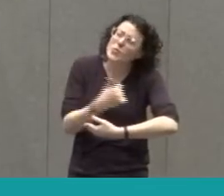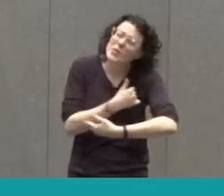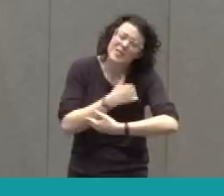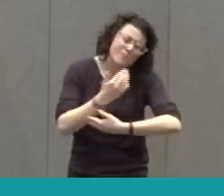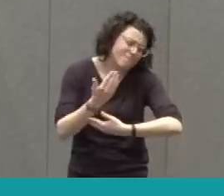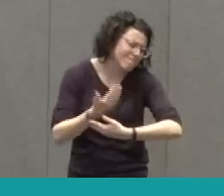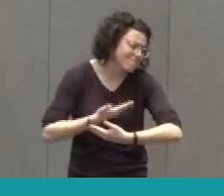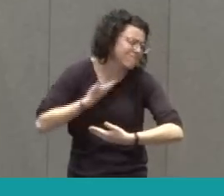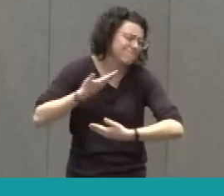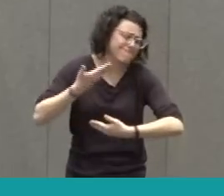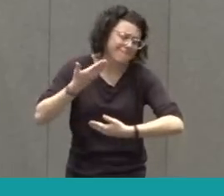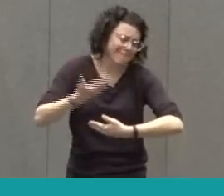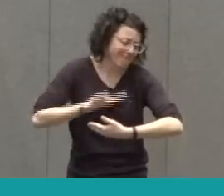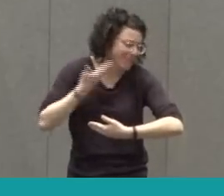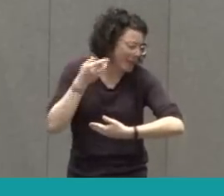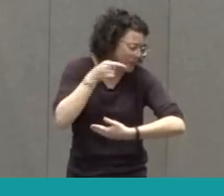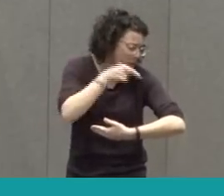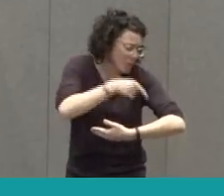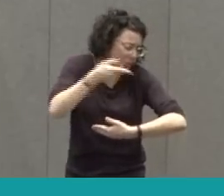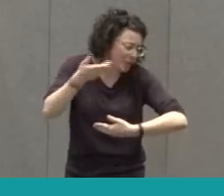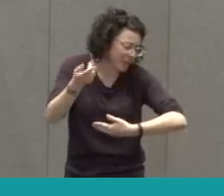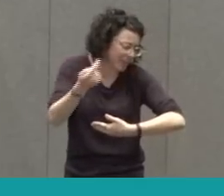come."